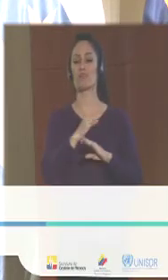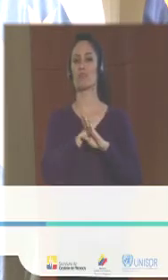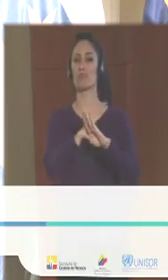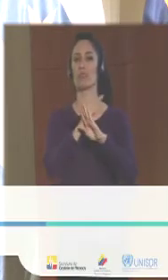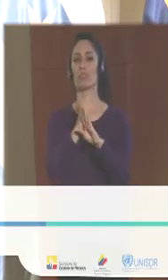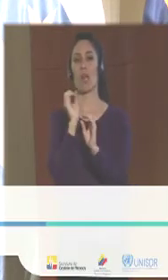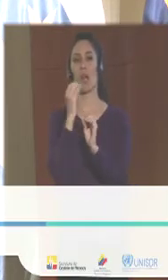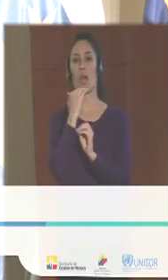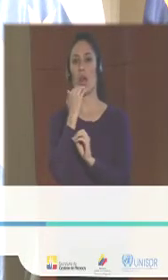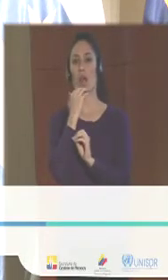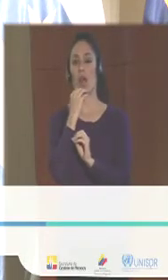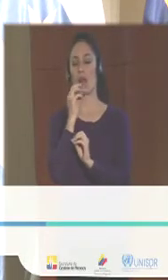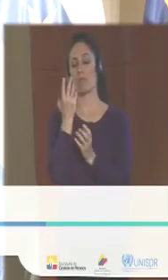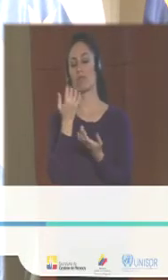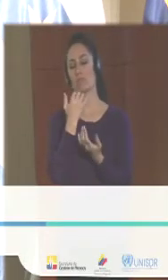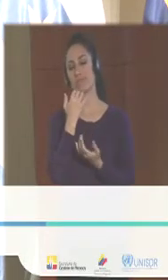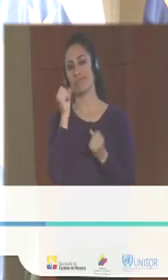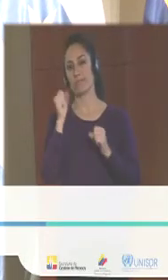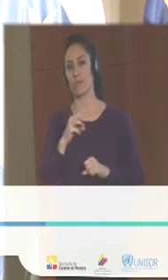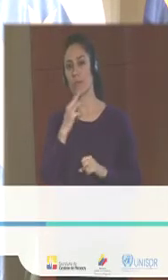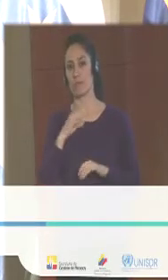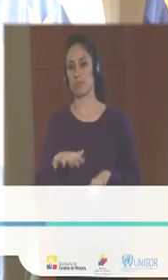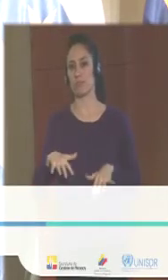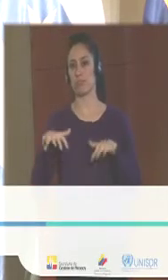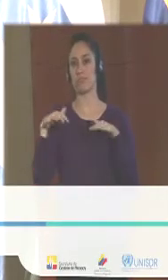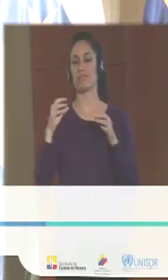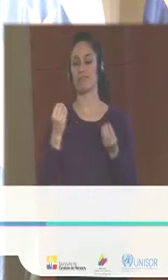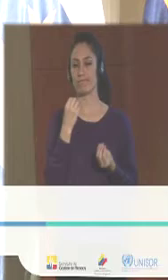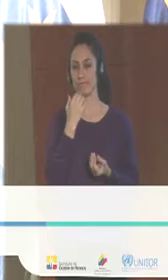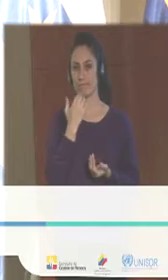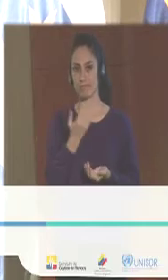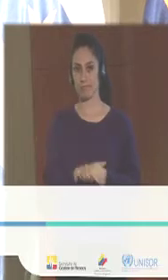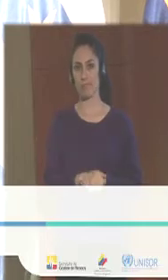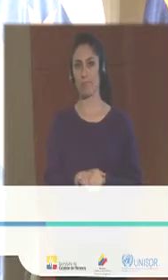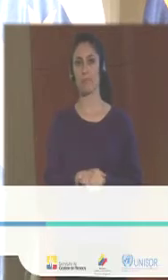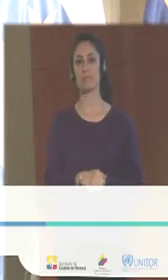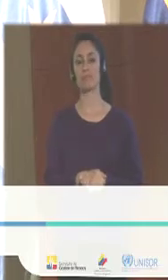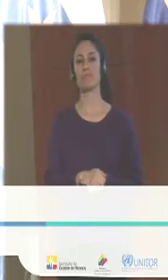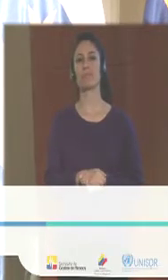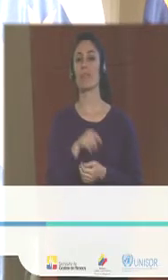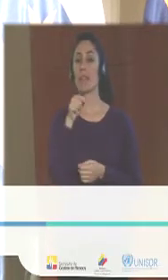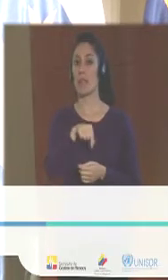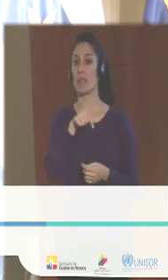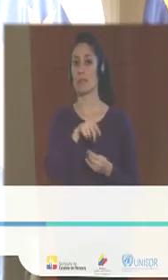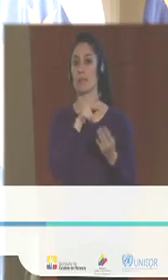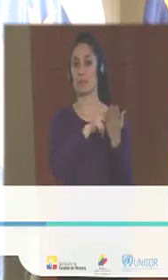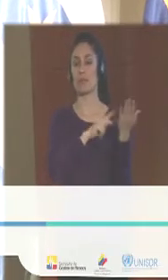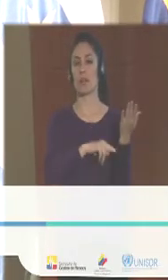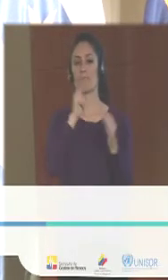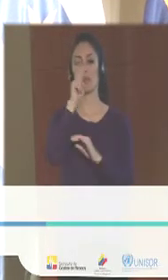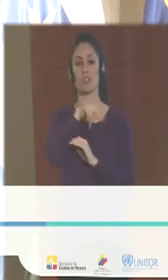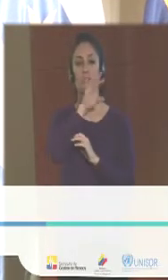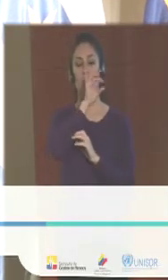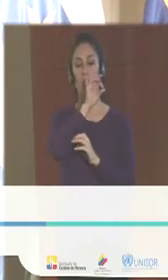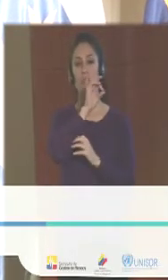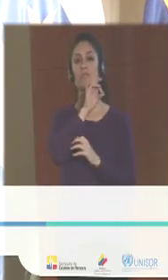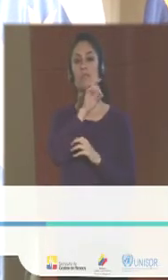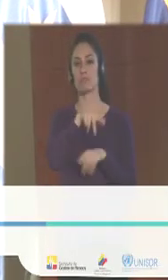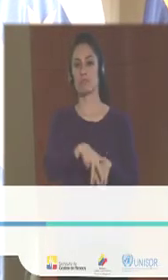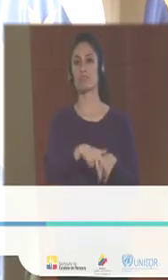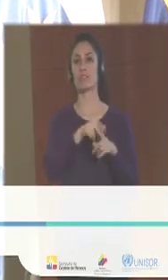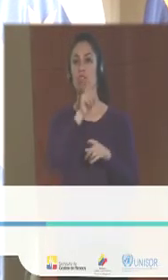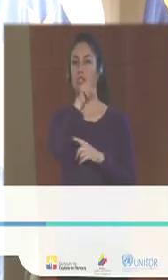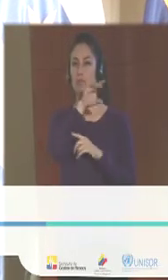you're farming, they can be the farmlands and all that can be protected. And this has been a program that has been in